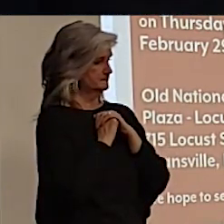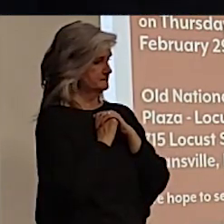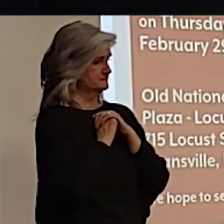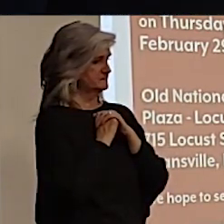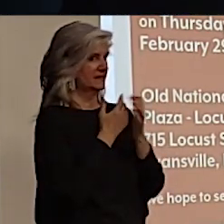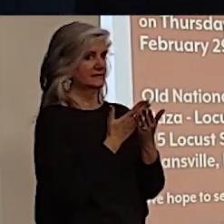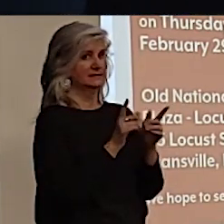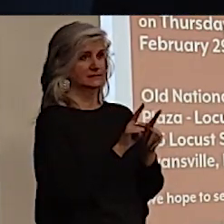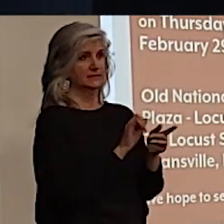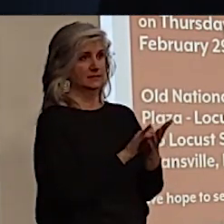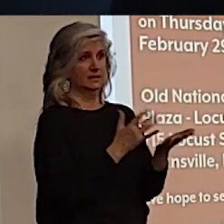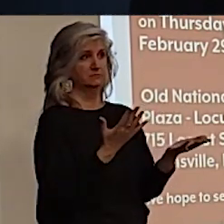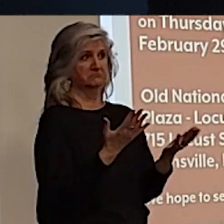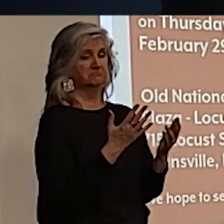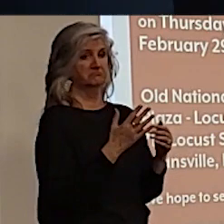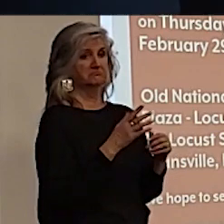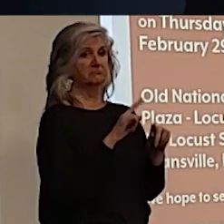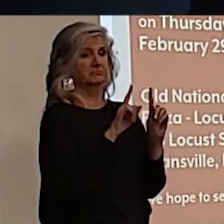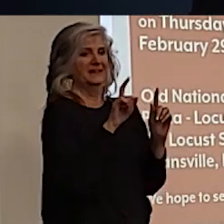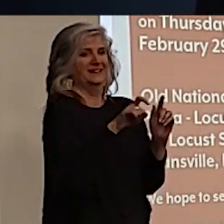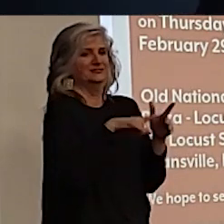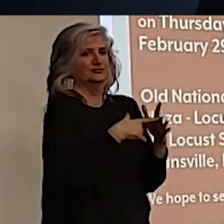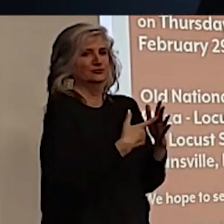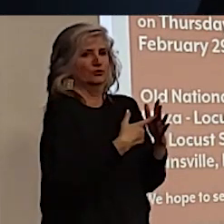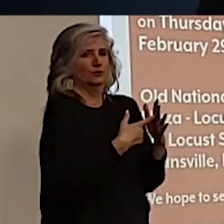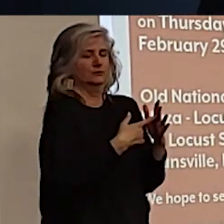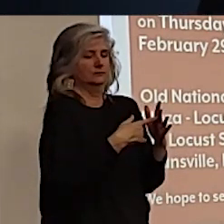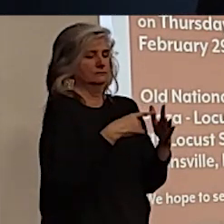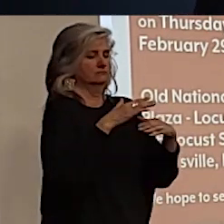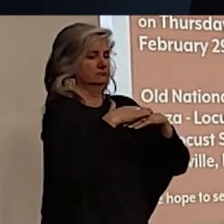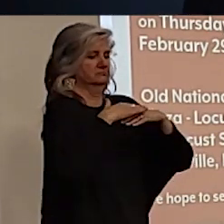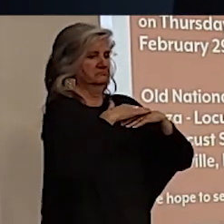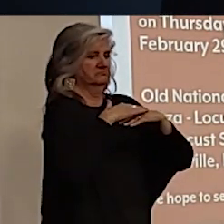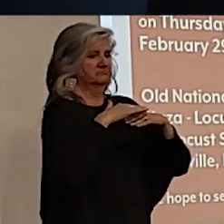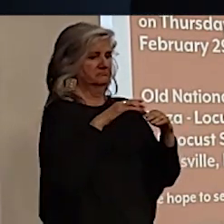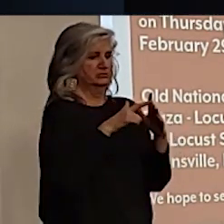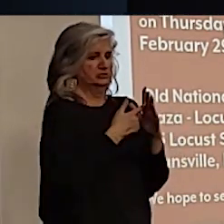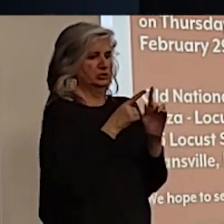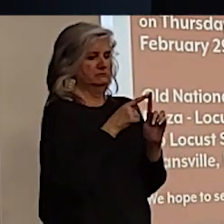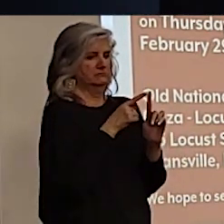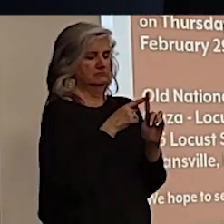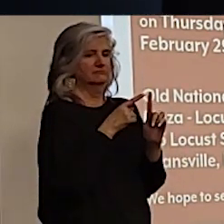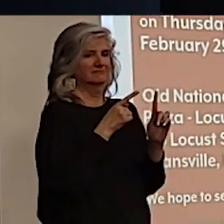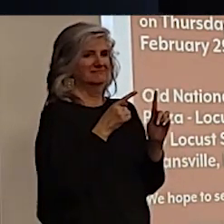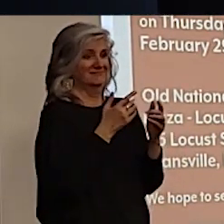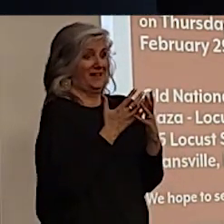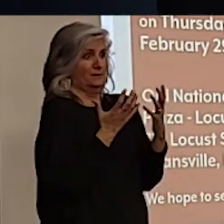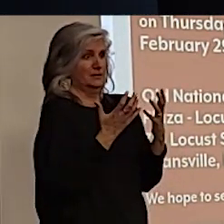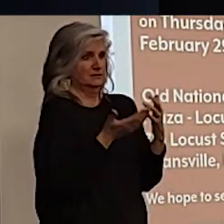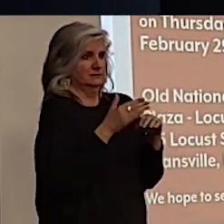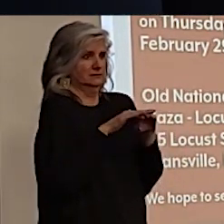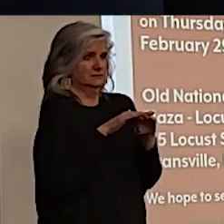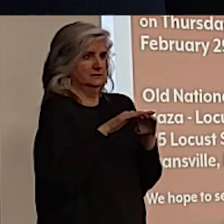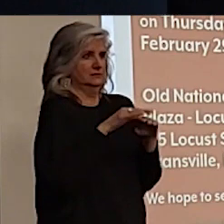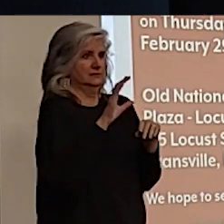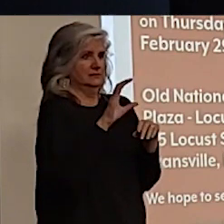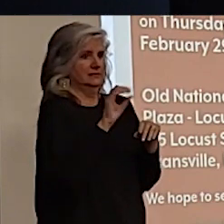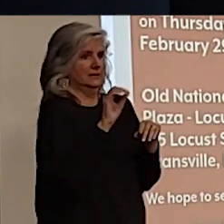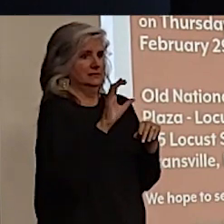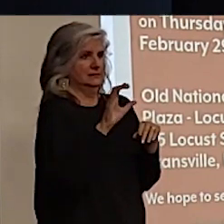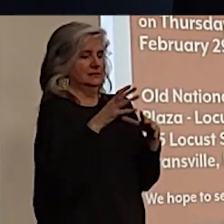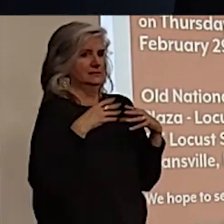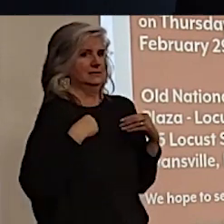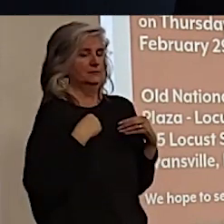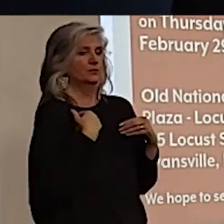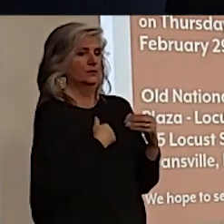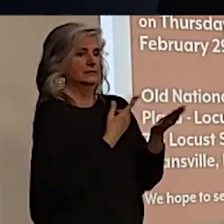Stuff like that. But it's got to start initially with how big of a rate increase can CAC accept? If we're